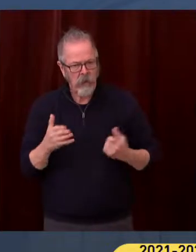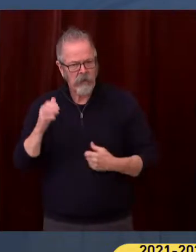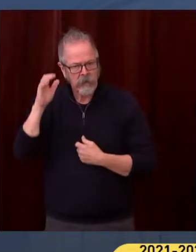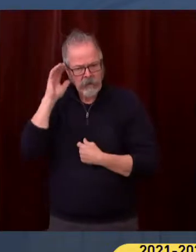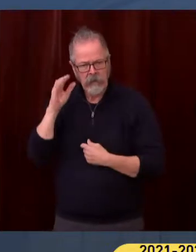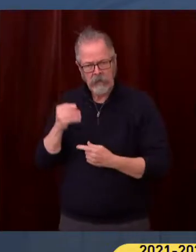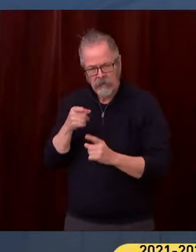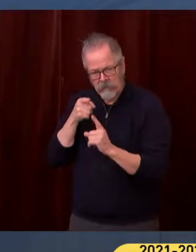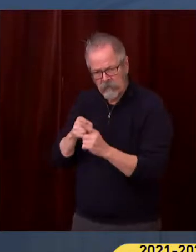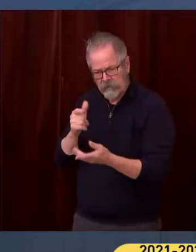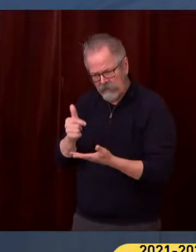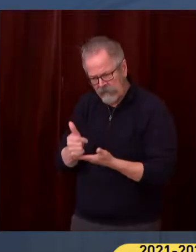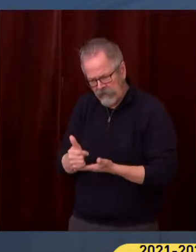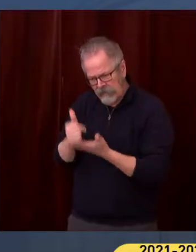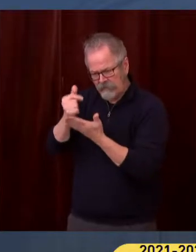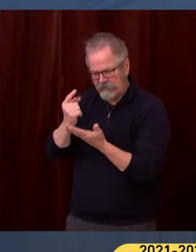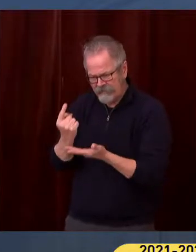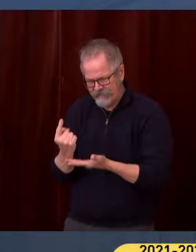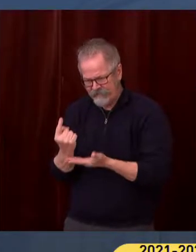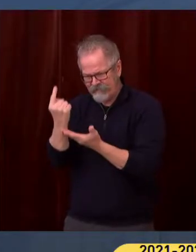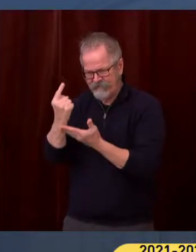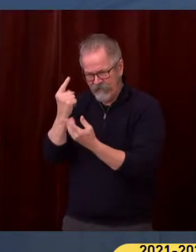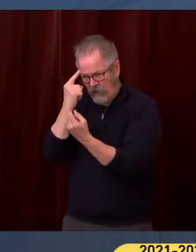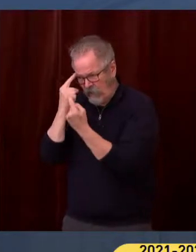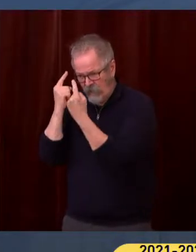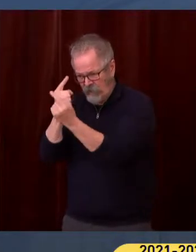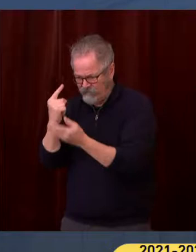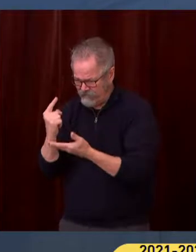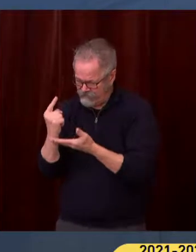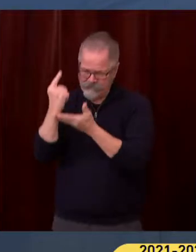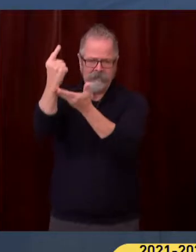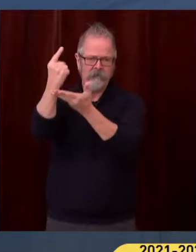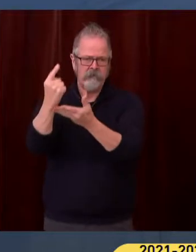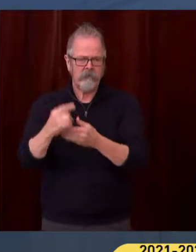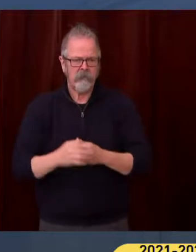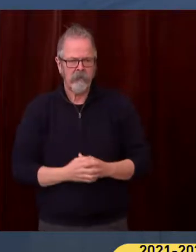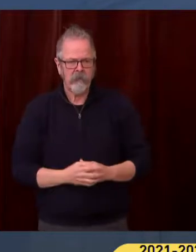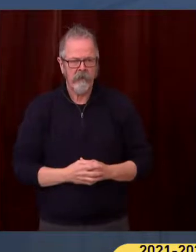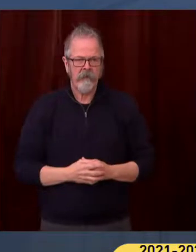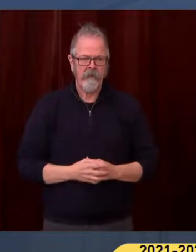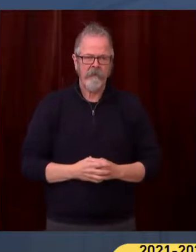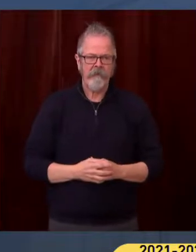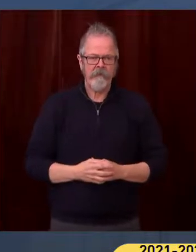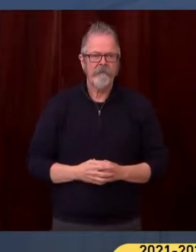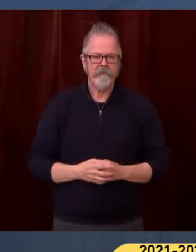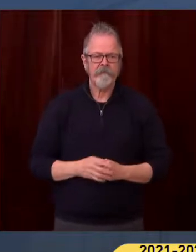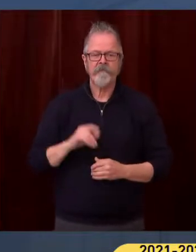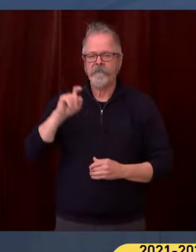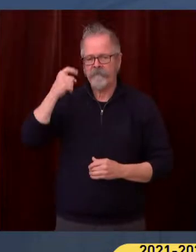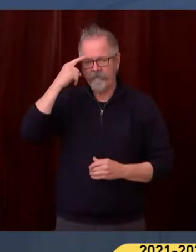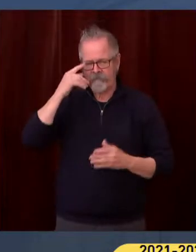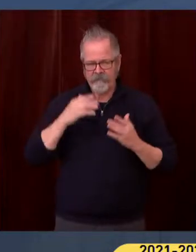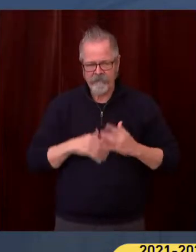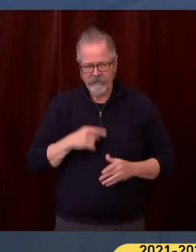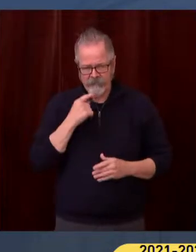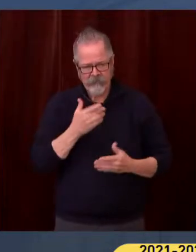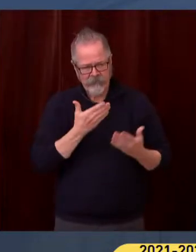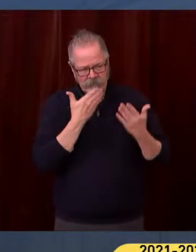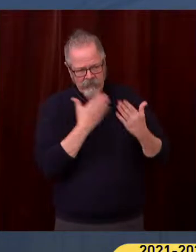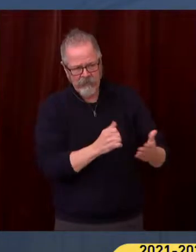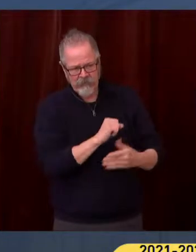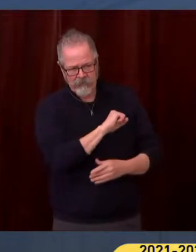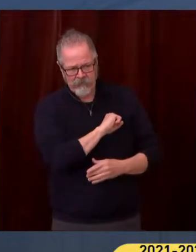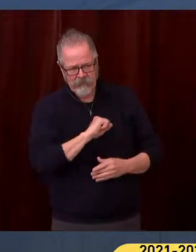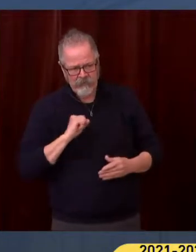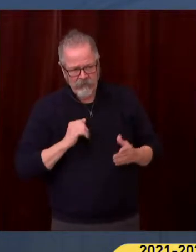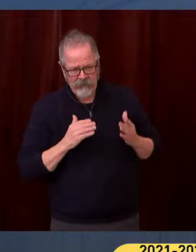on environmental justice. Thank you. thank you. And I'm confident you're going to be a stalwart force in this effort. So I'm looking forward